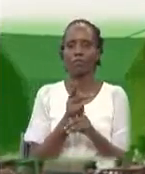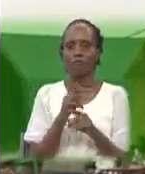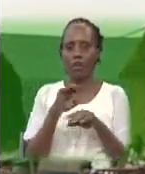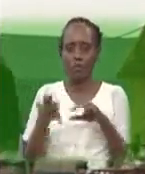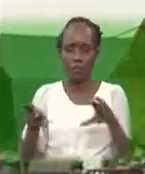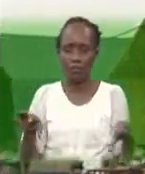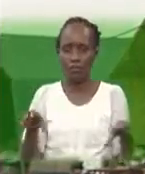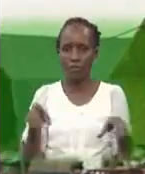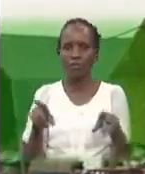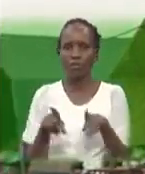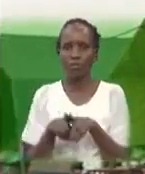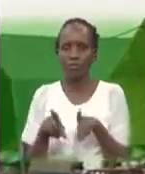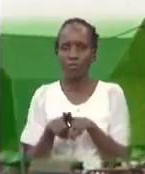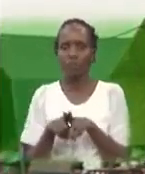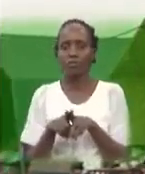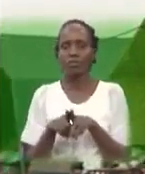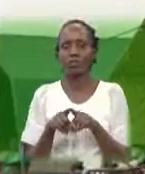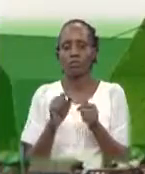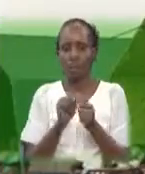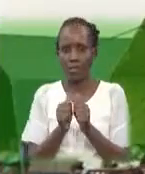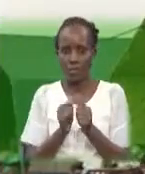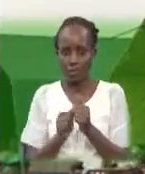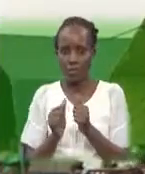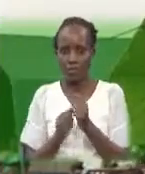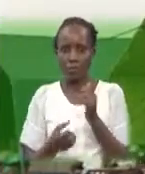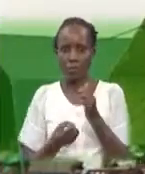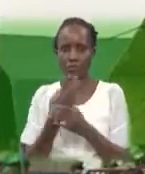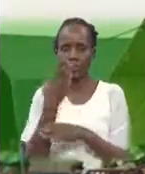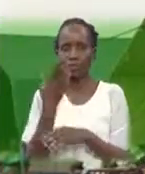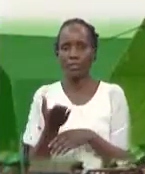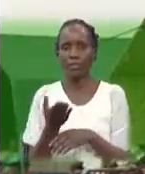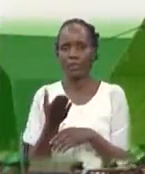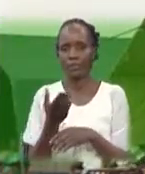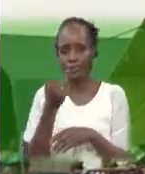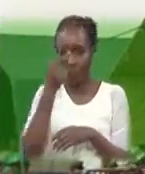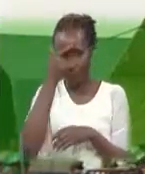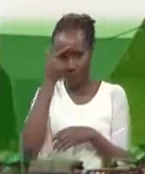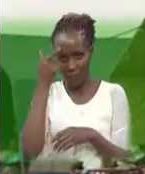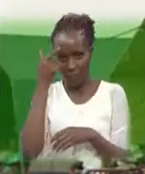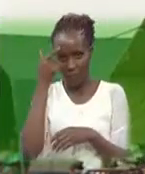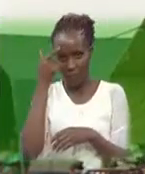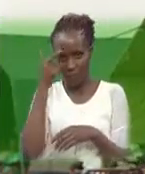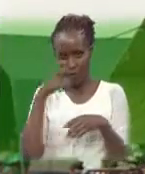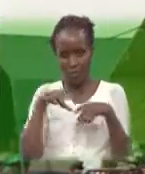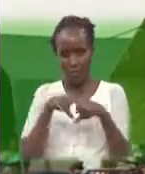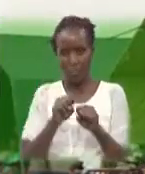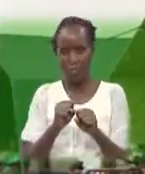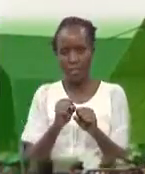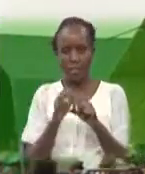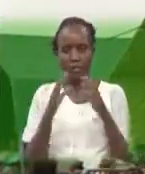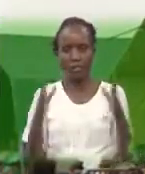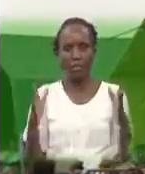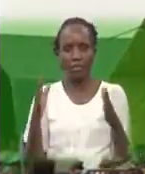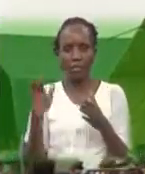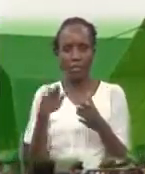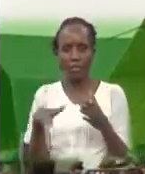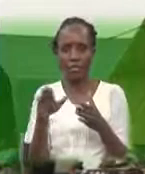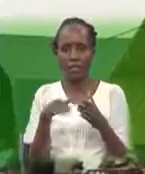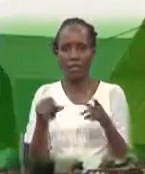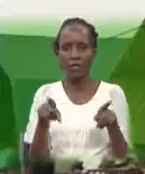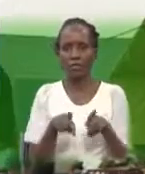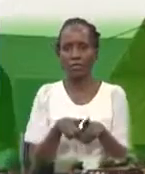ranching, there will be there, and also there will be maize will be grown here, because and will take a chunk part of